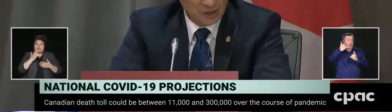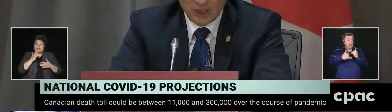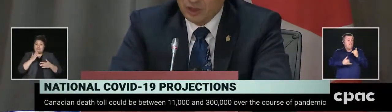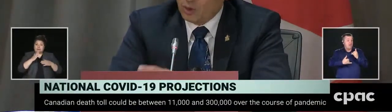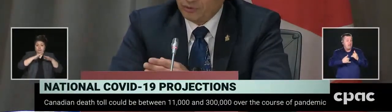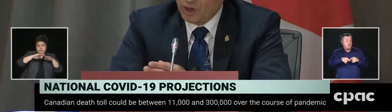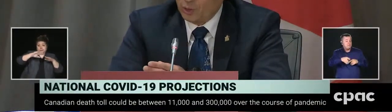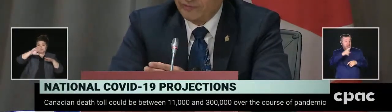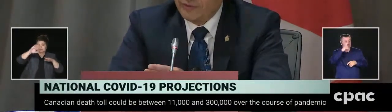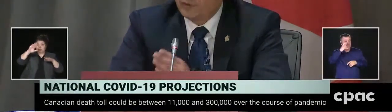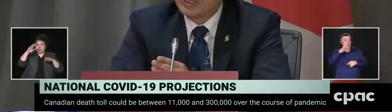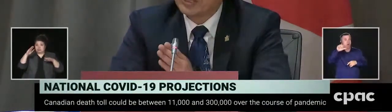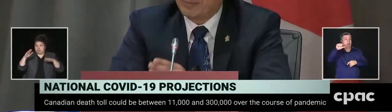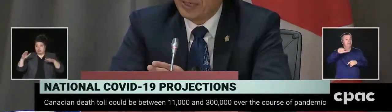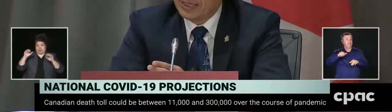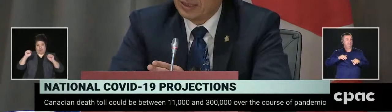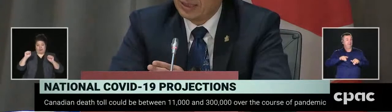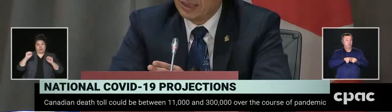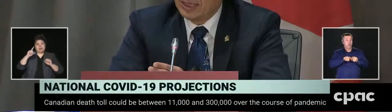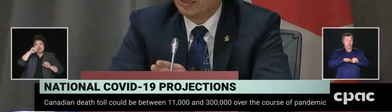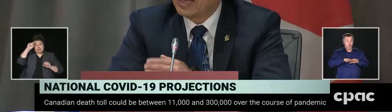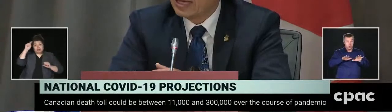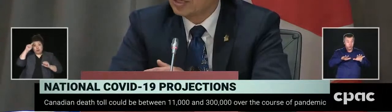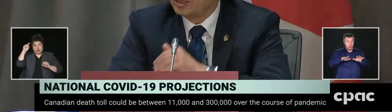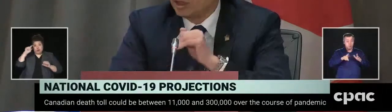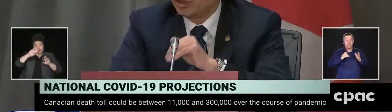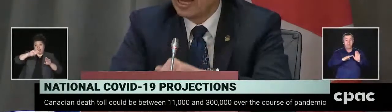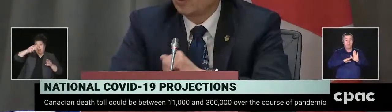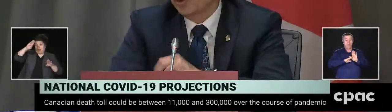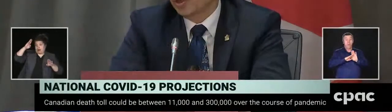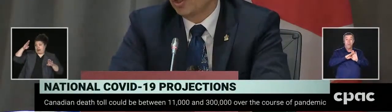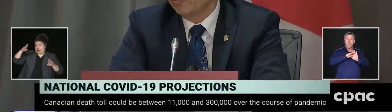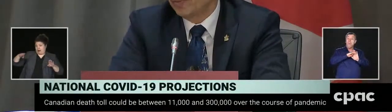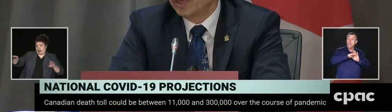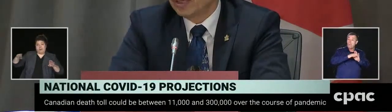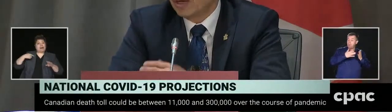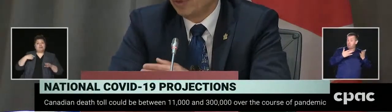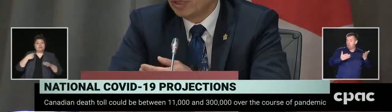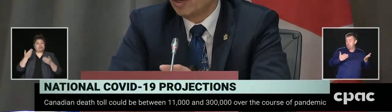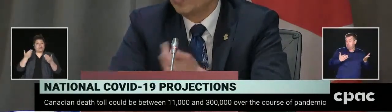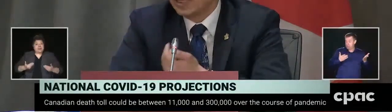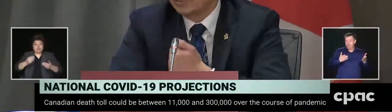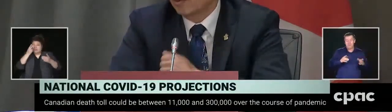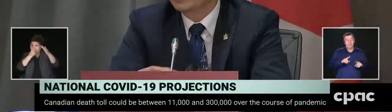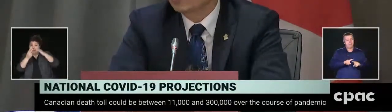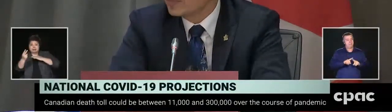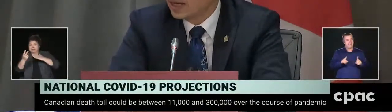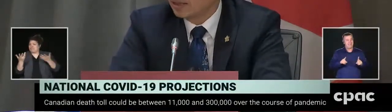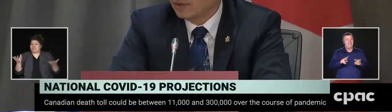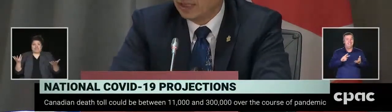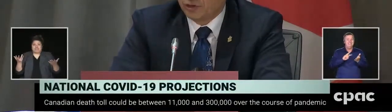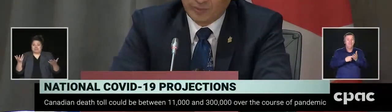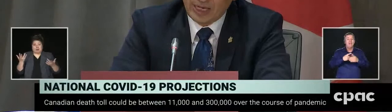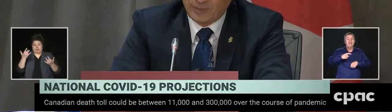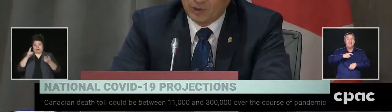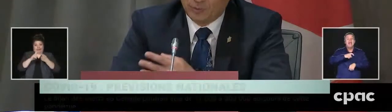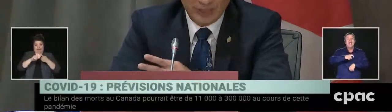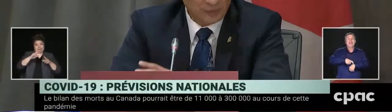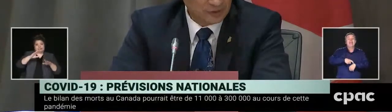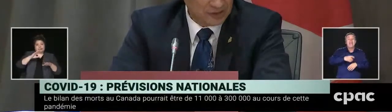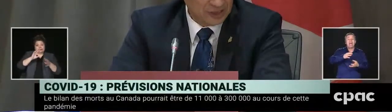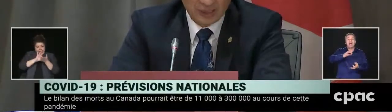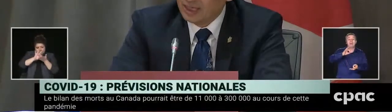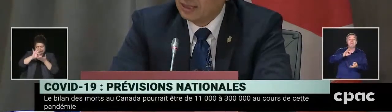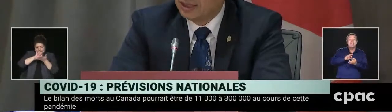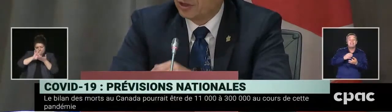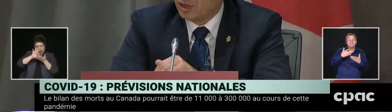as I mentioned, you won't know if you've reached a peak until actually you're on the downward curve, because it's almost like retrospectively that you'll